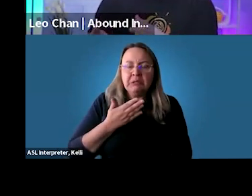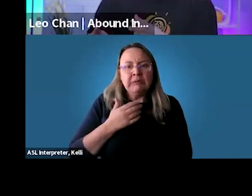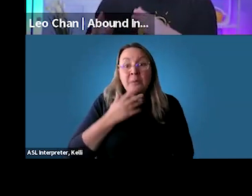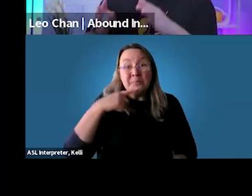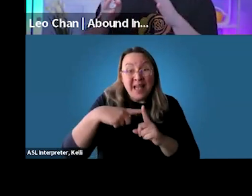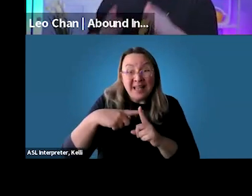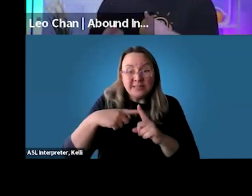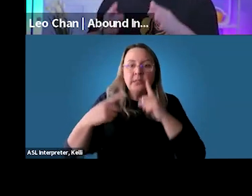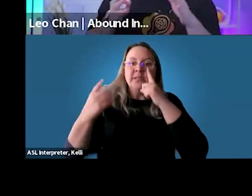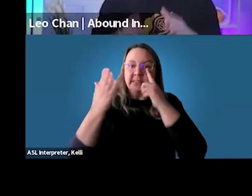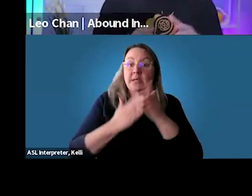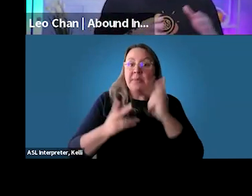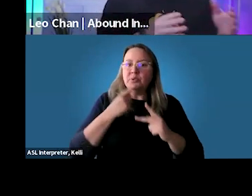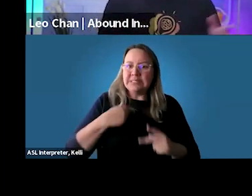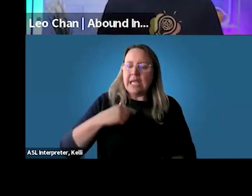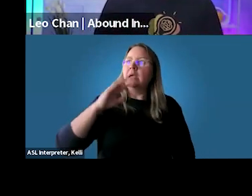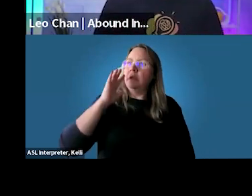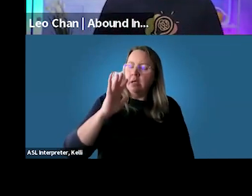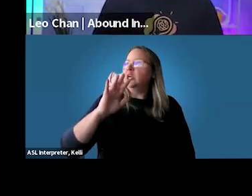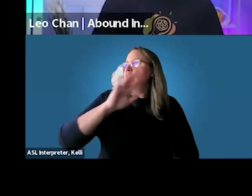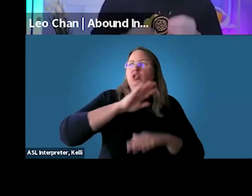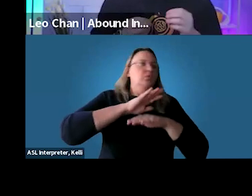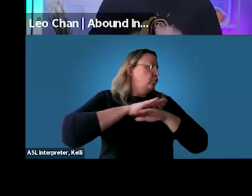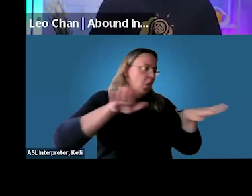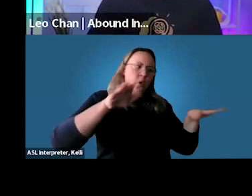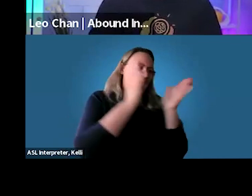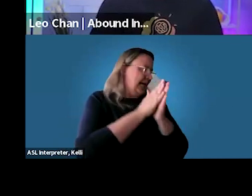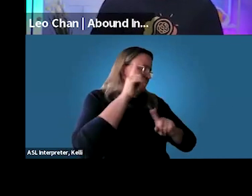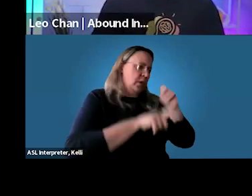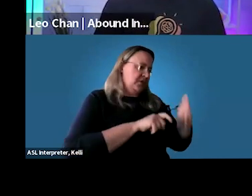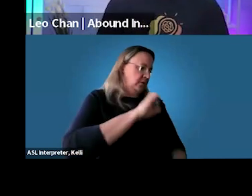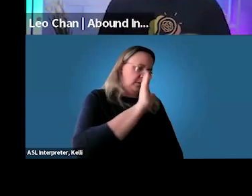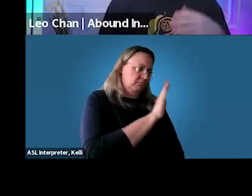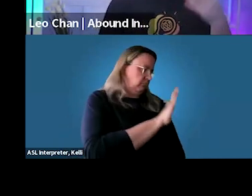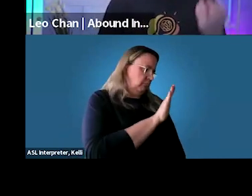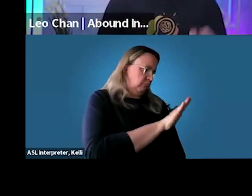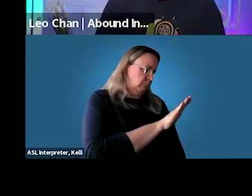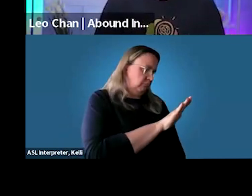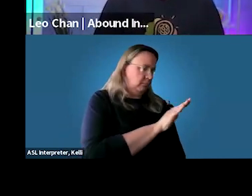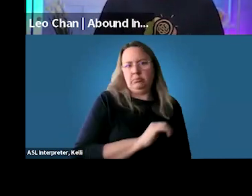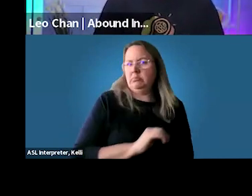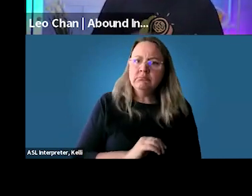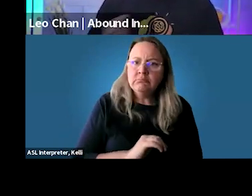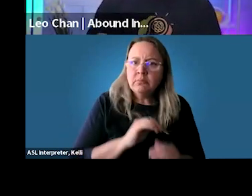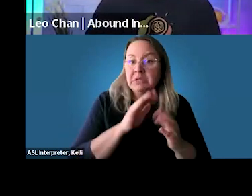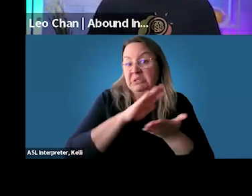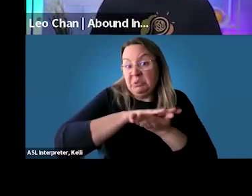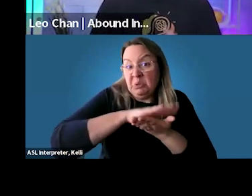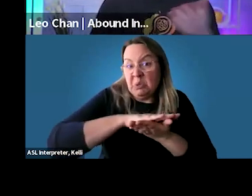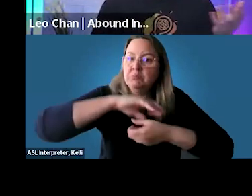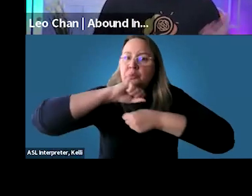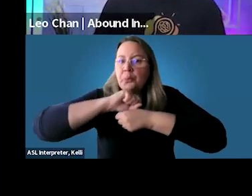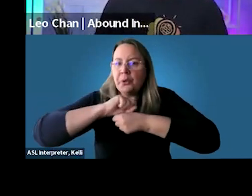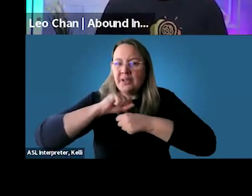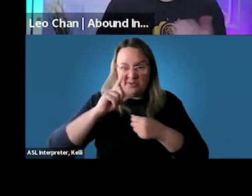we're told not to ask questions. We're told not to ask questions, whether that's at school or at work, right? Have